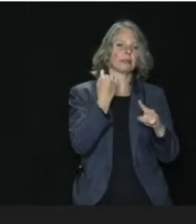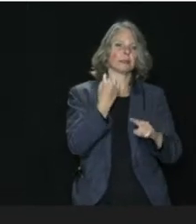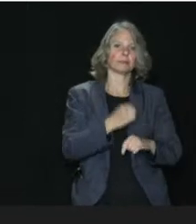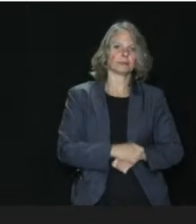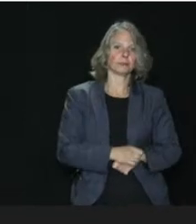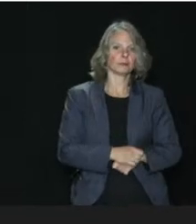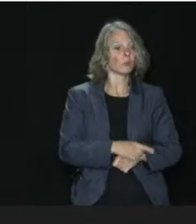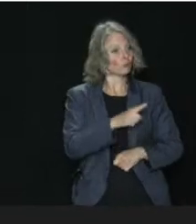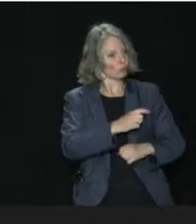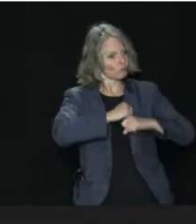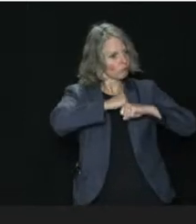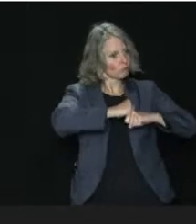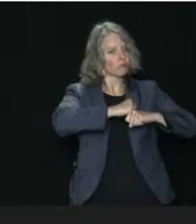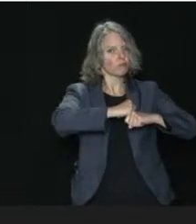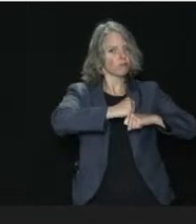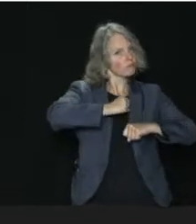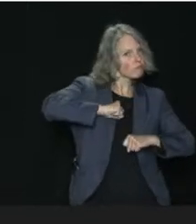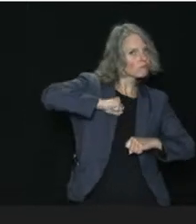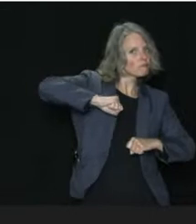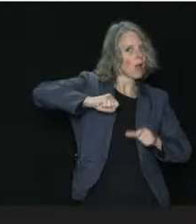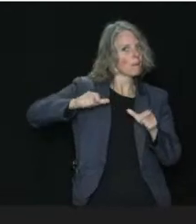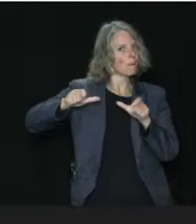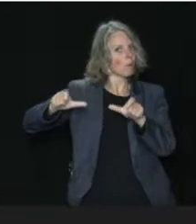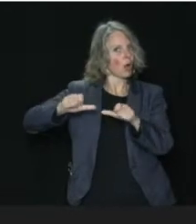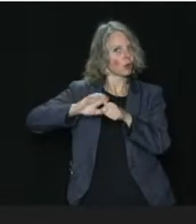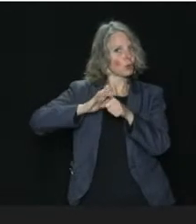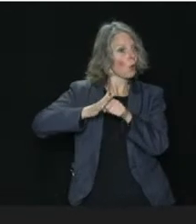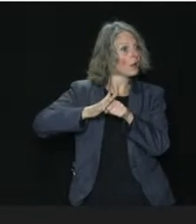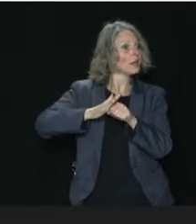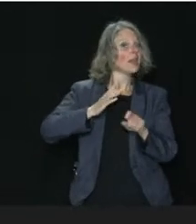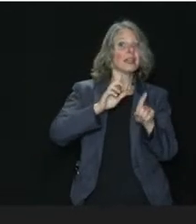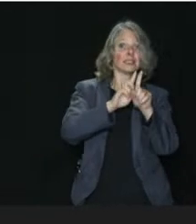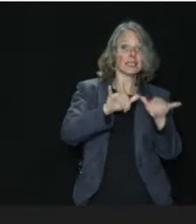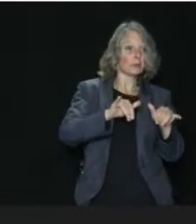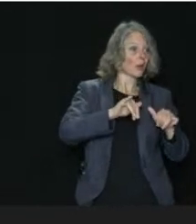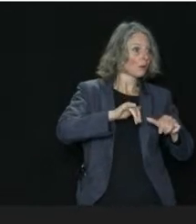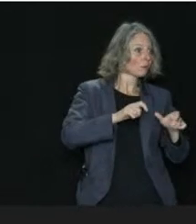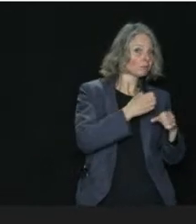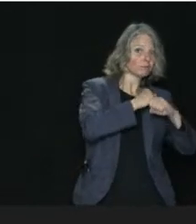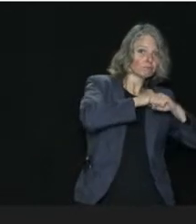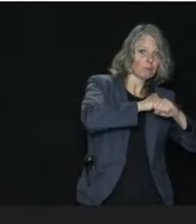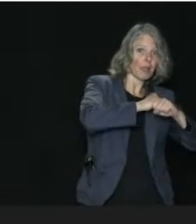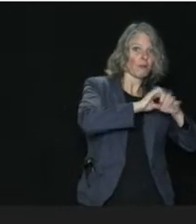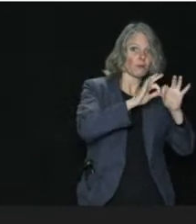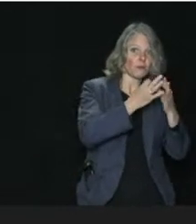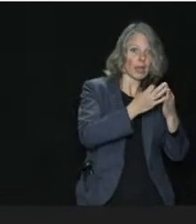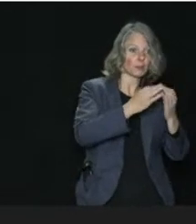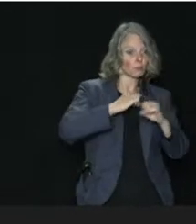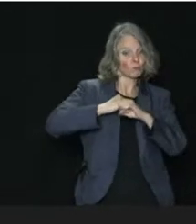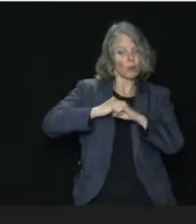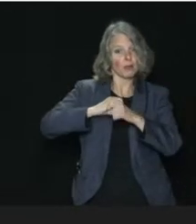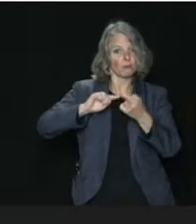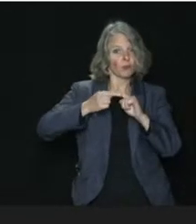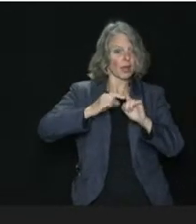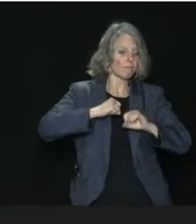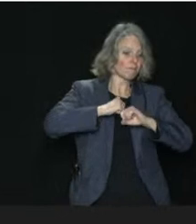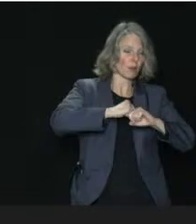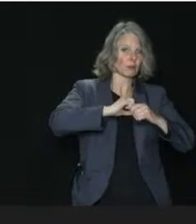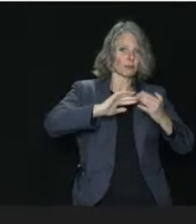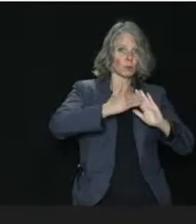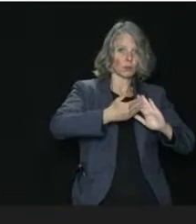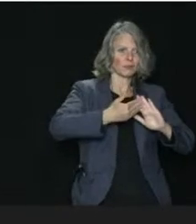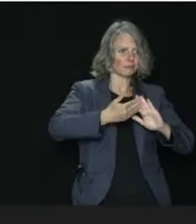COVID-19, but you have also protected your family and friends and other members of your community. So that is